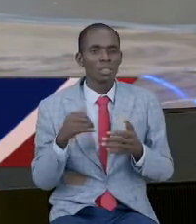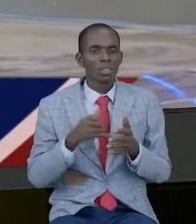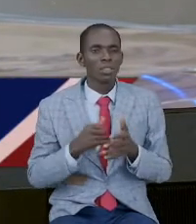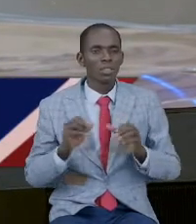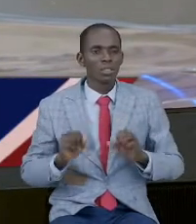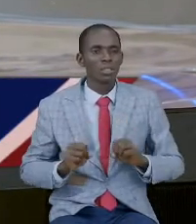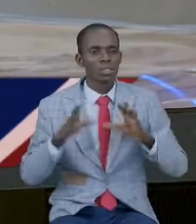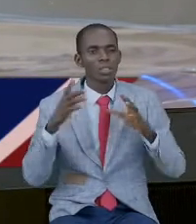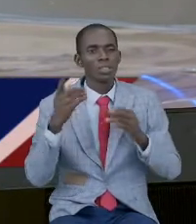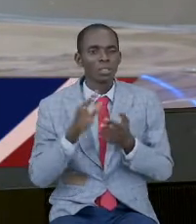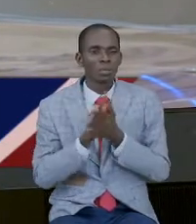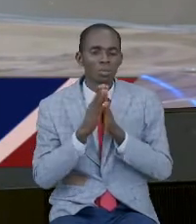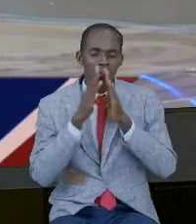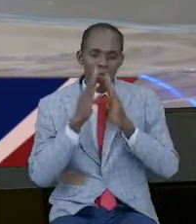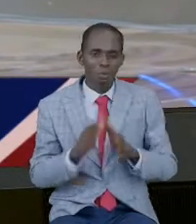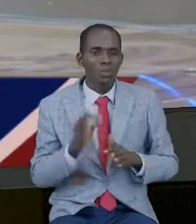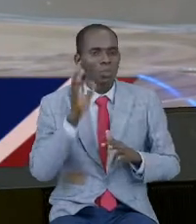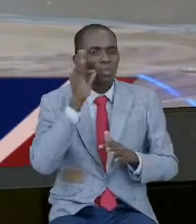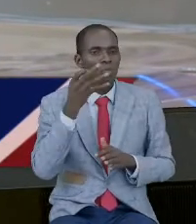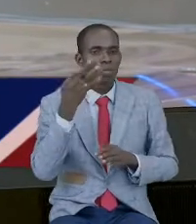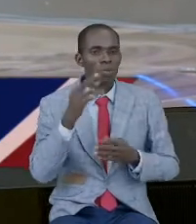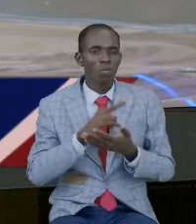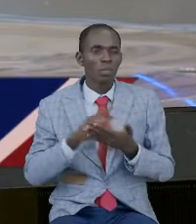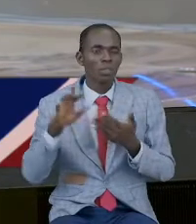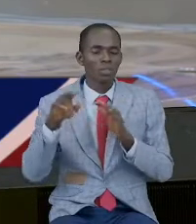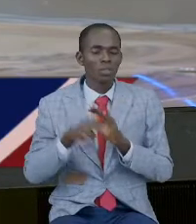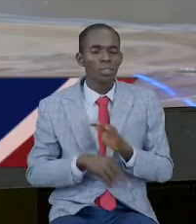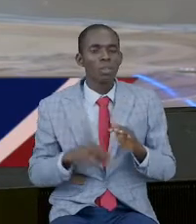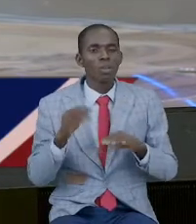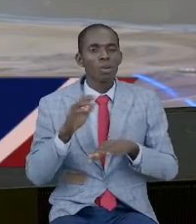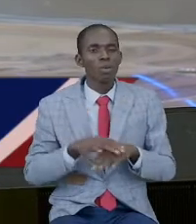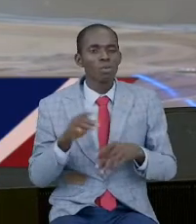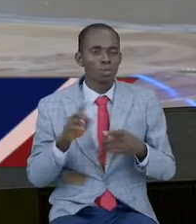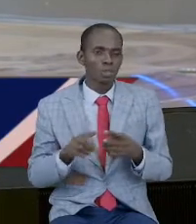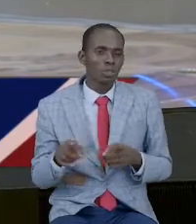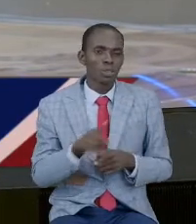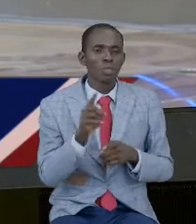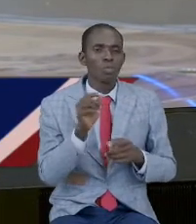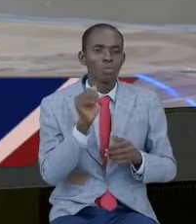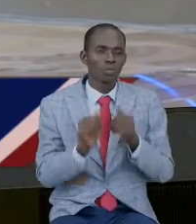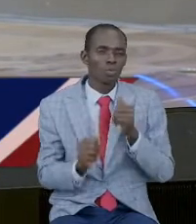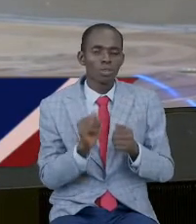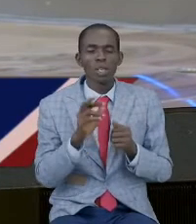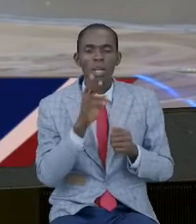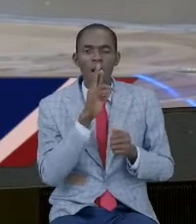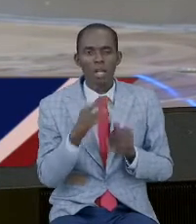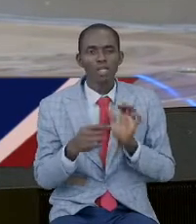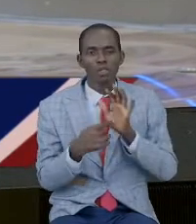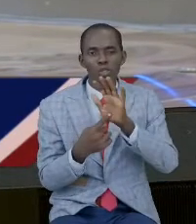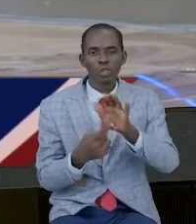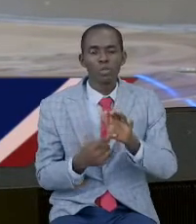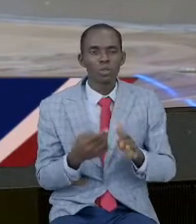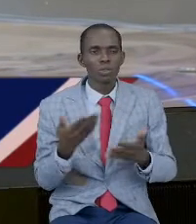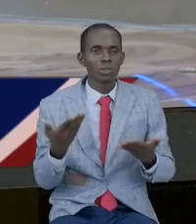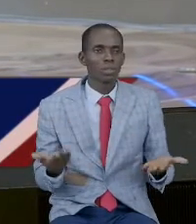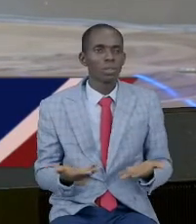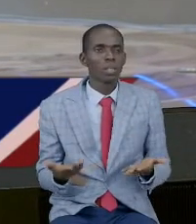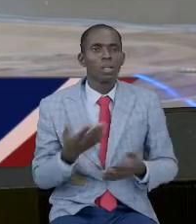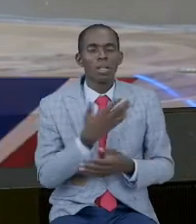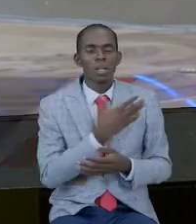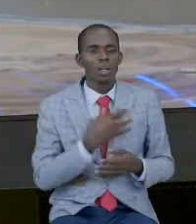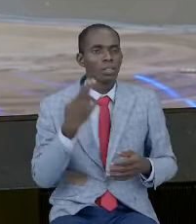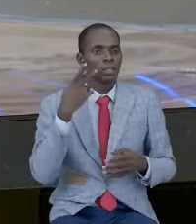of righteousness unto them which are exercised thereby. And then in verse